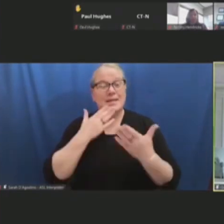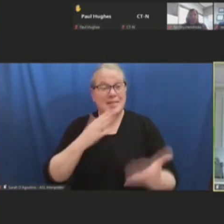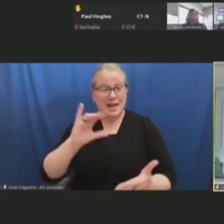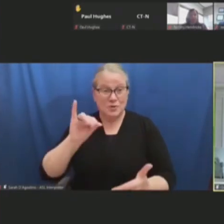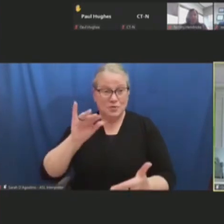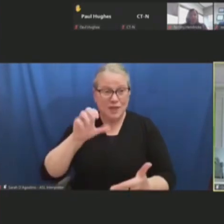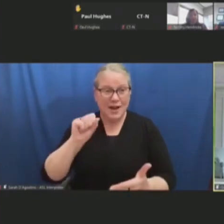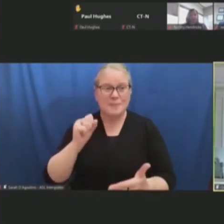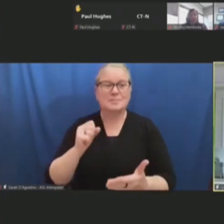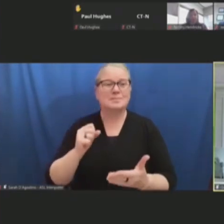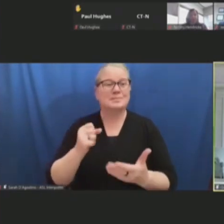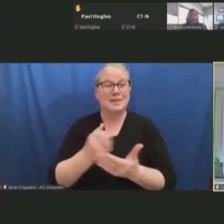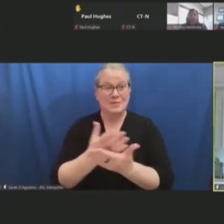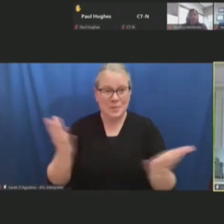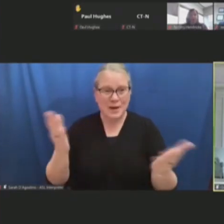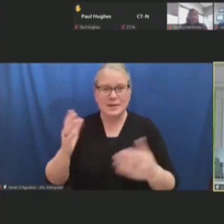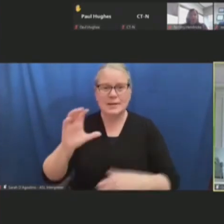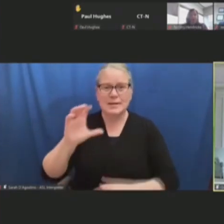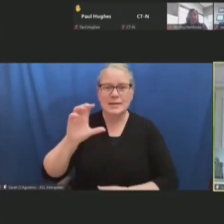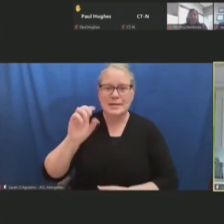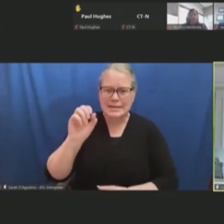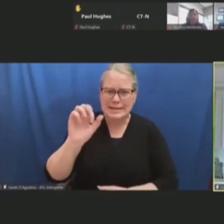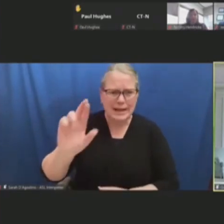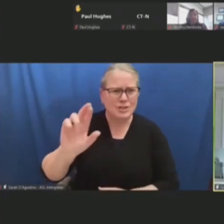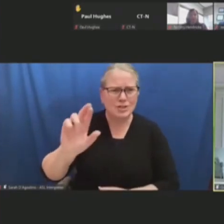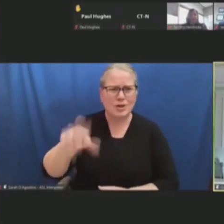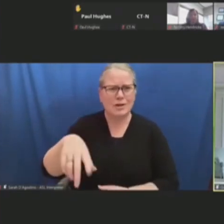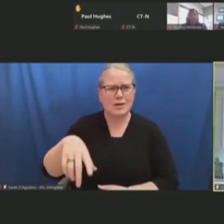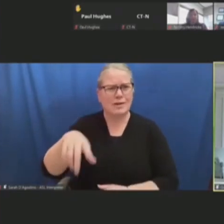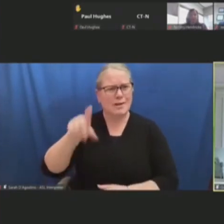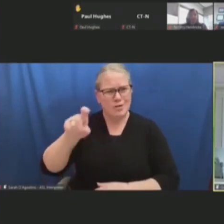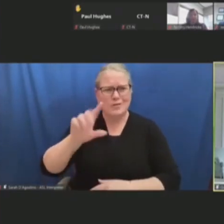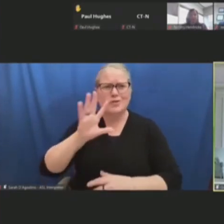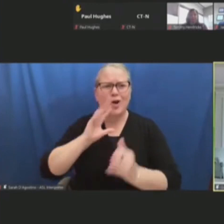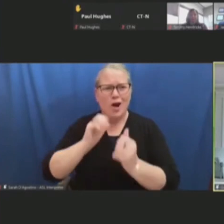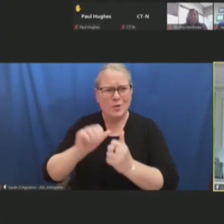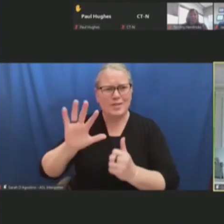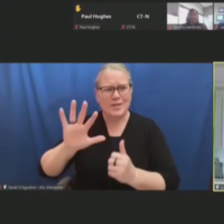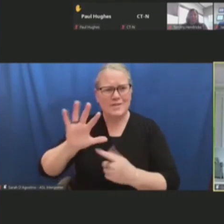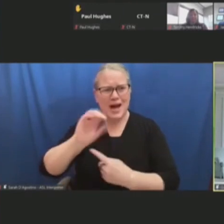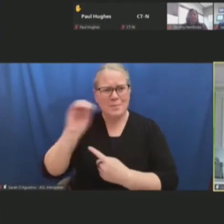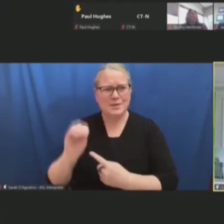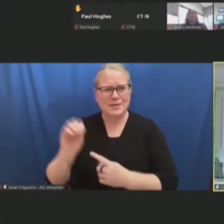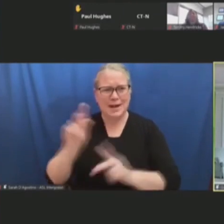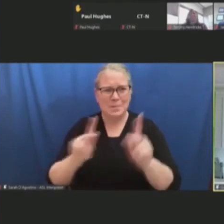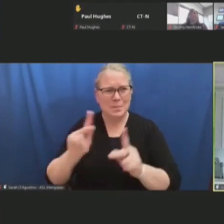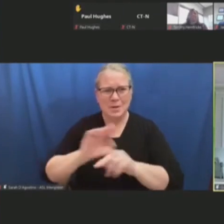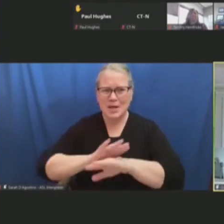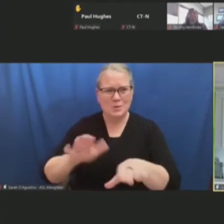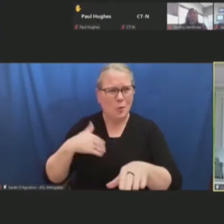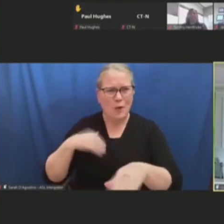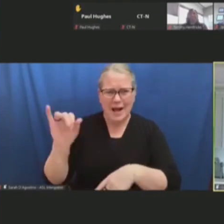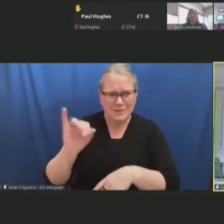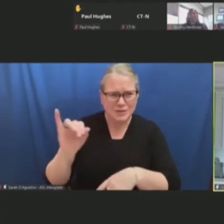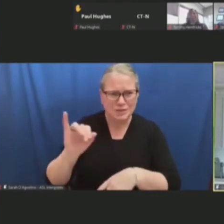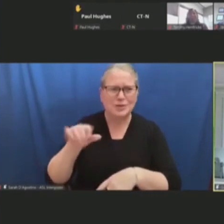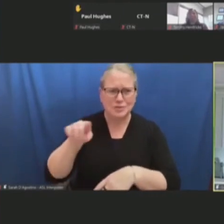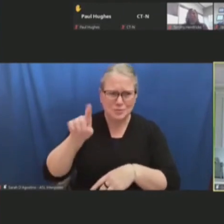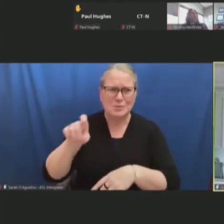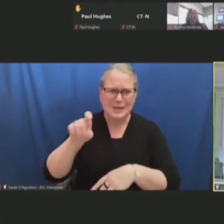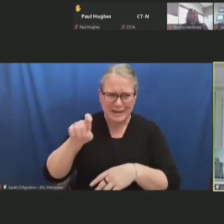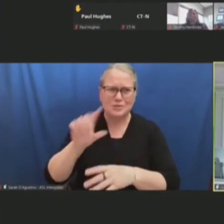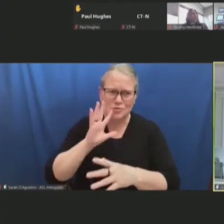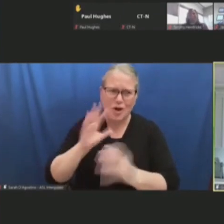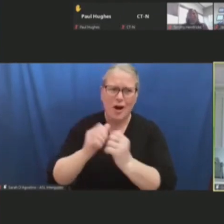everybody. Hey, Cesar, you got to talk to the 5% of the people of Connecticut who still don't have insurance. You